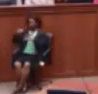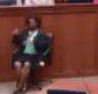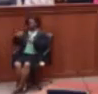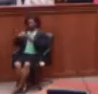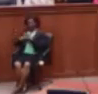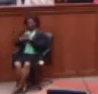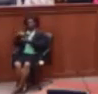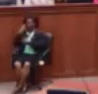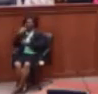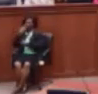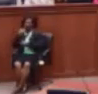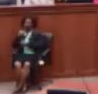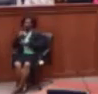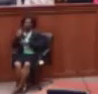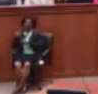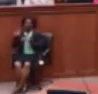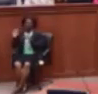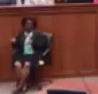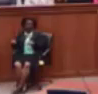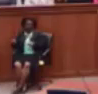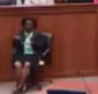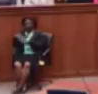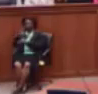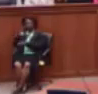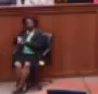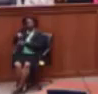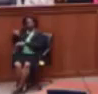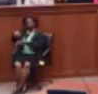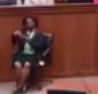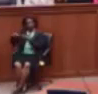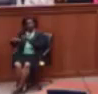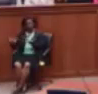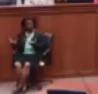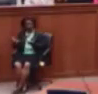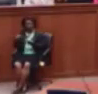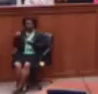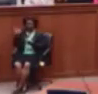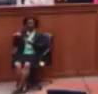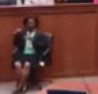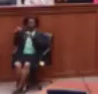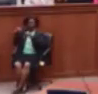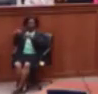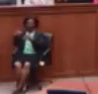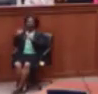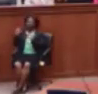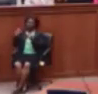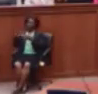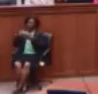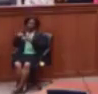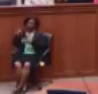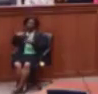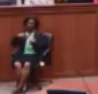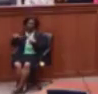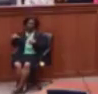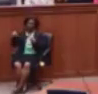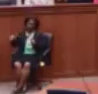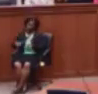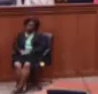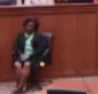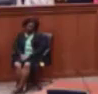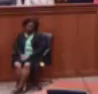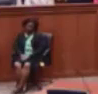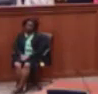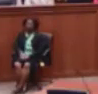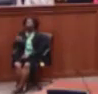work-based learning experience if they're participating in Jumpstart. So that was the first point of feedback. The second point of feedback is that